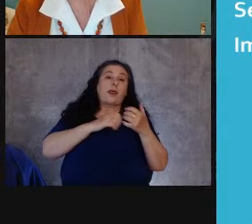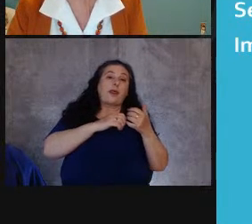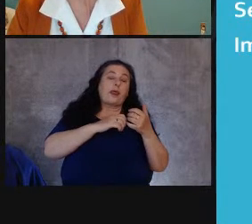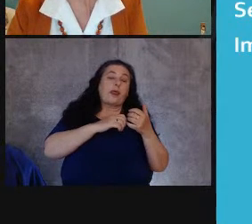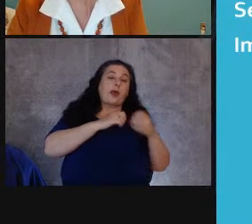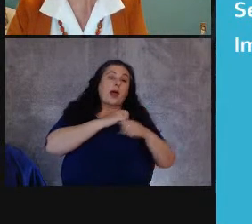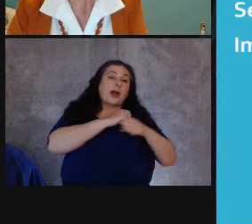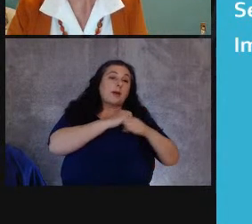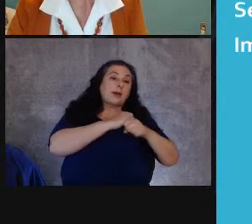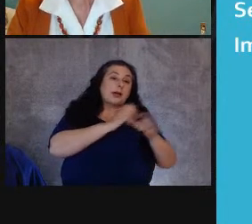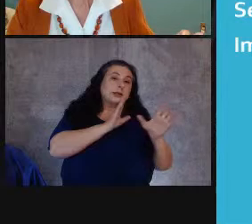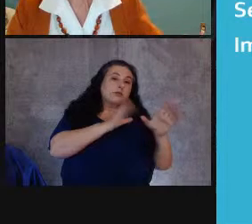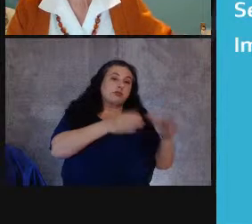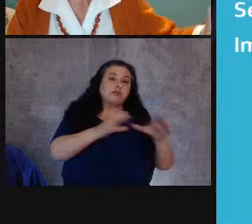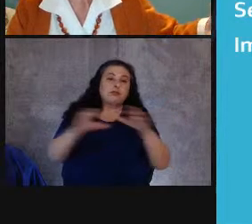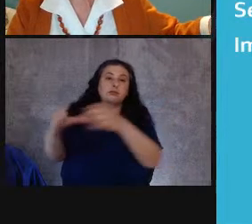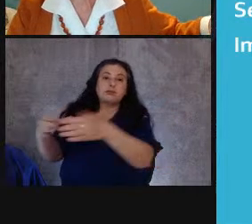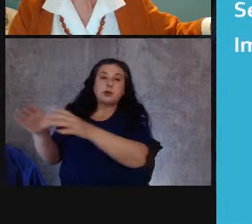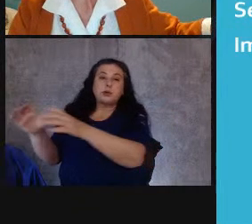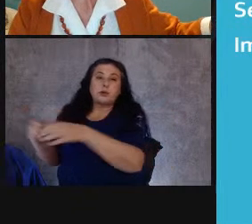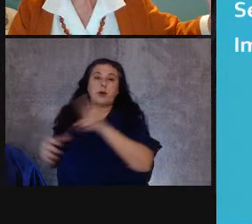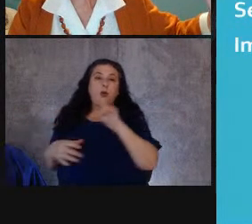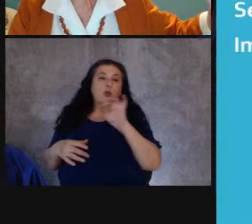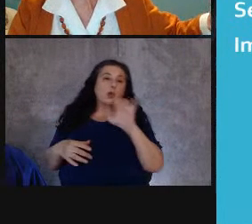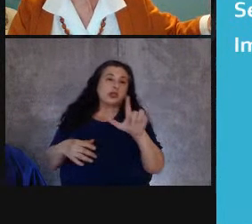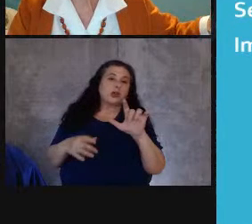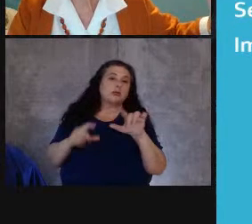racially segregated as well. So